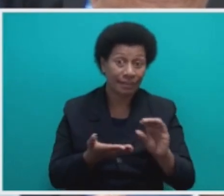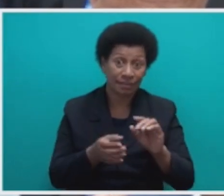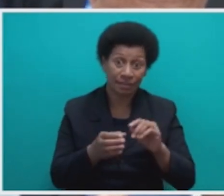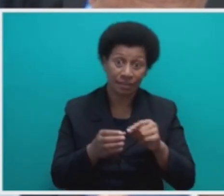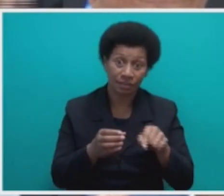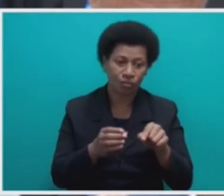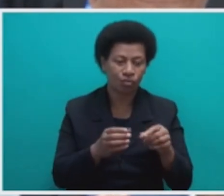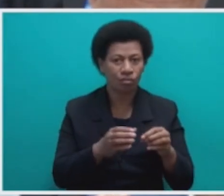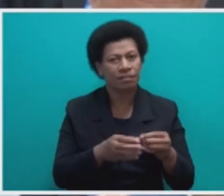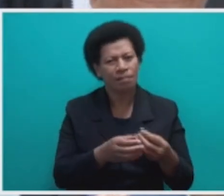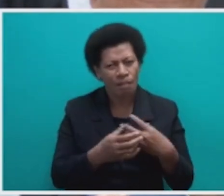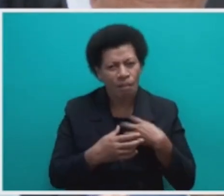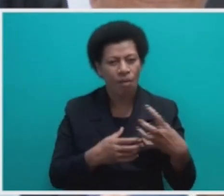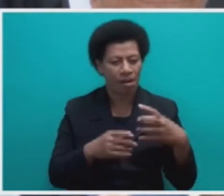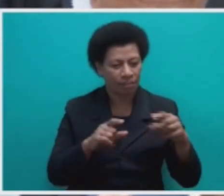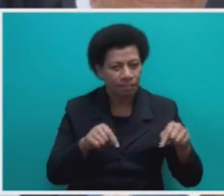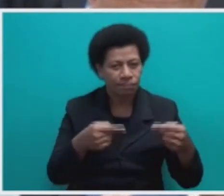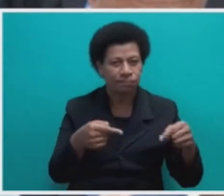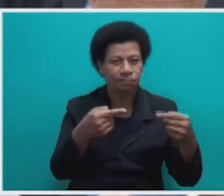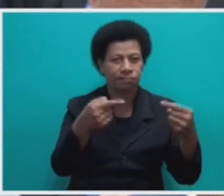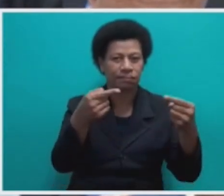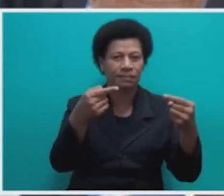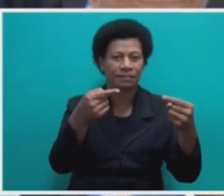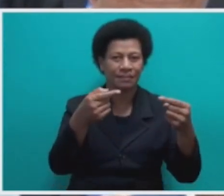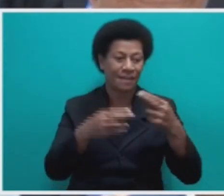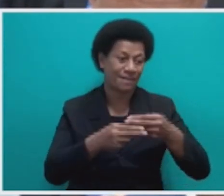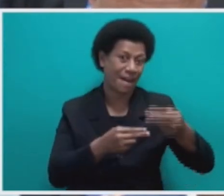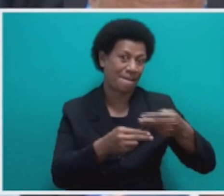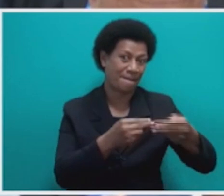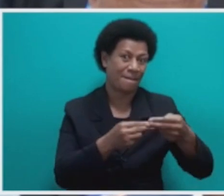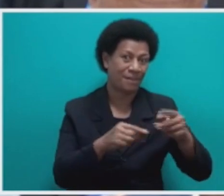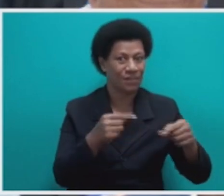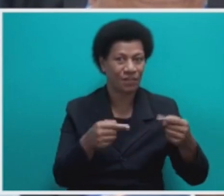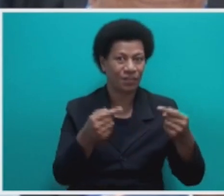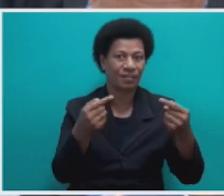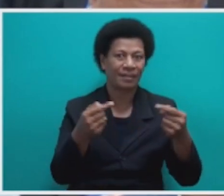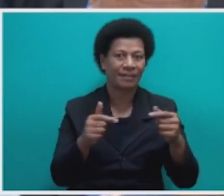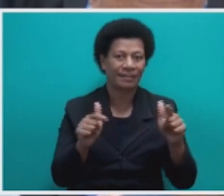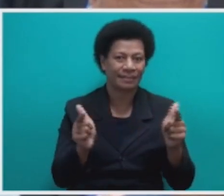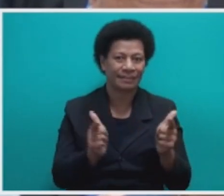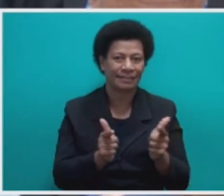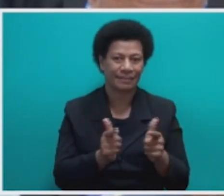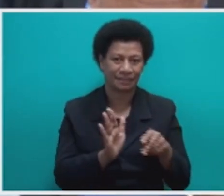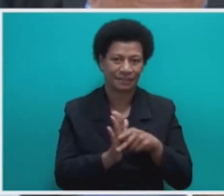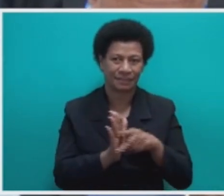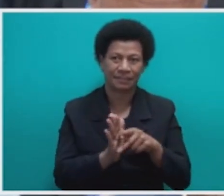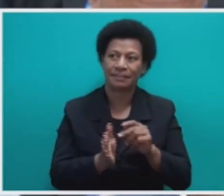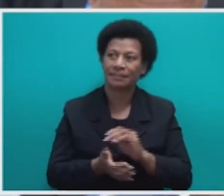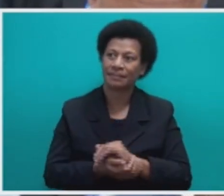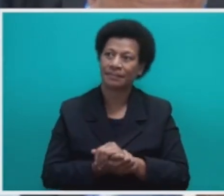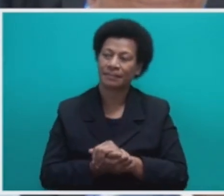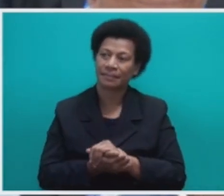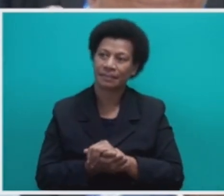to grow up, to compete, and then, progressively you reduce the tariff. Historically, Mr.